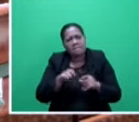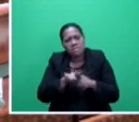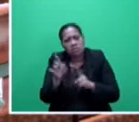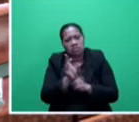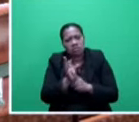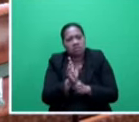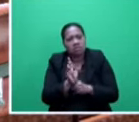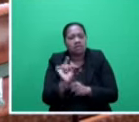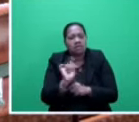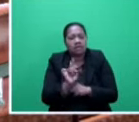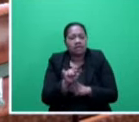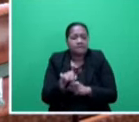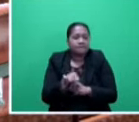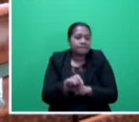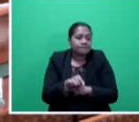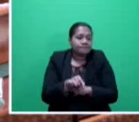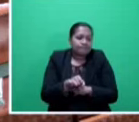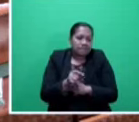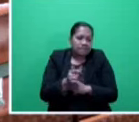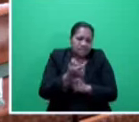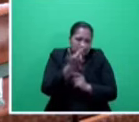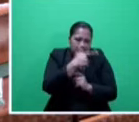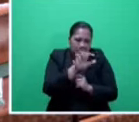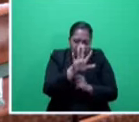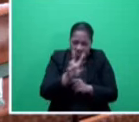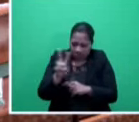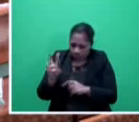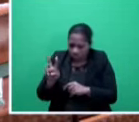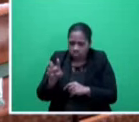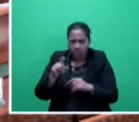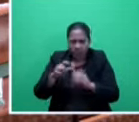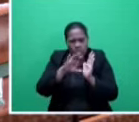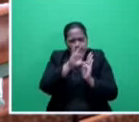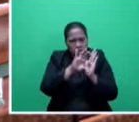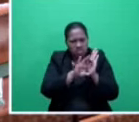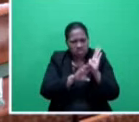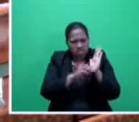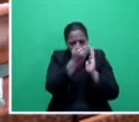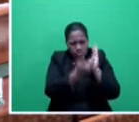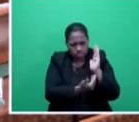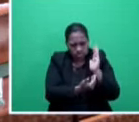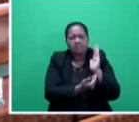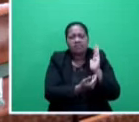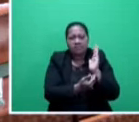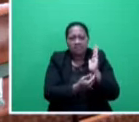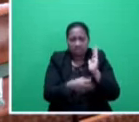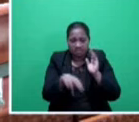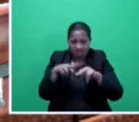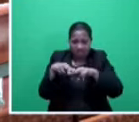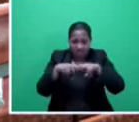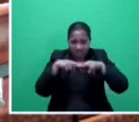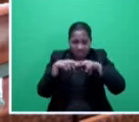importantly, Section 75(2) of the Constitution of the Republic of Fiji